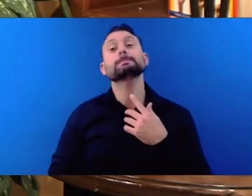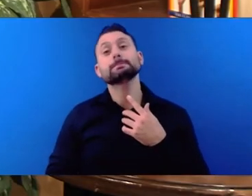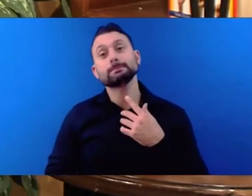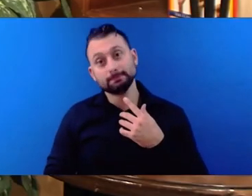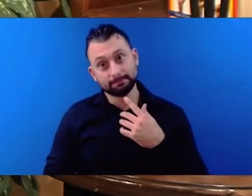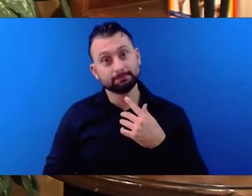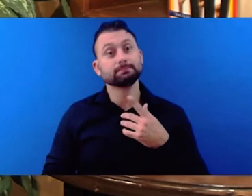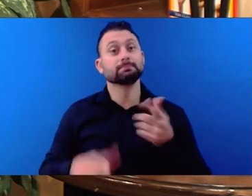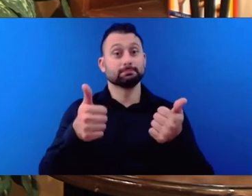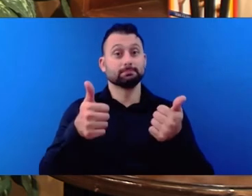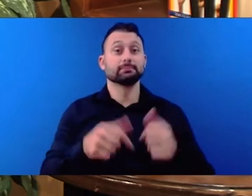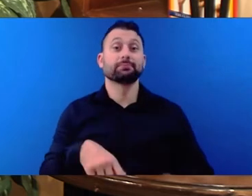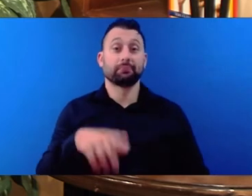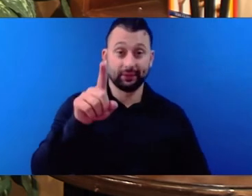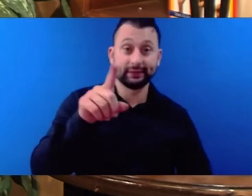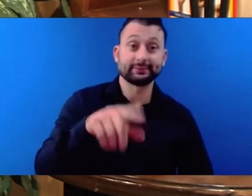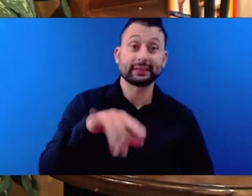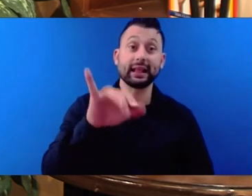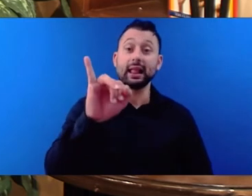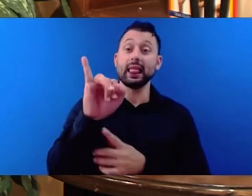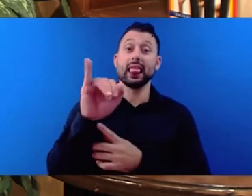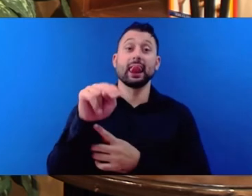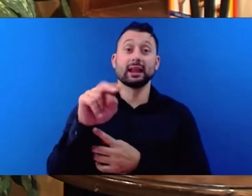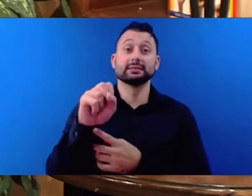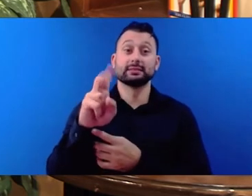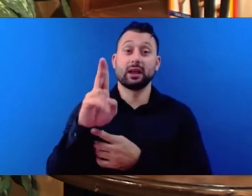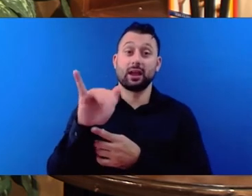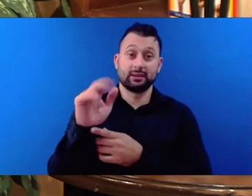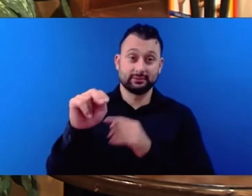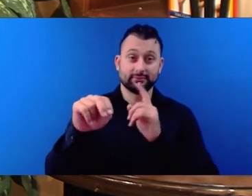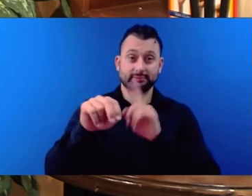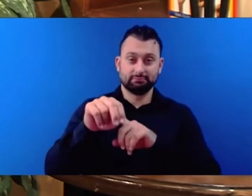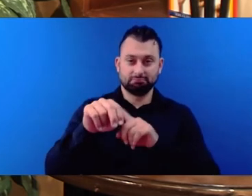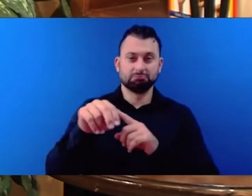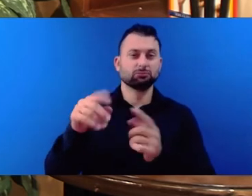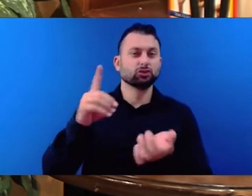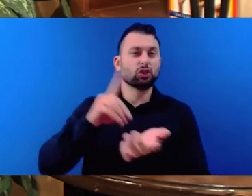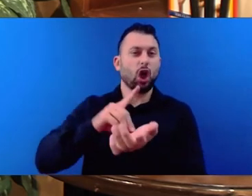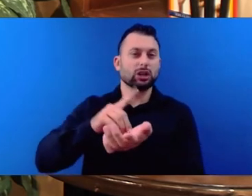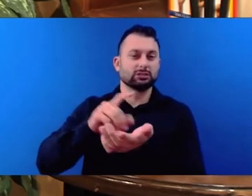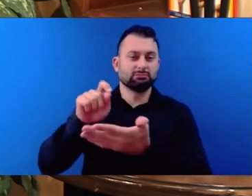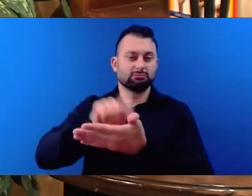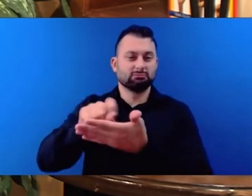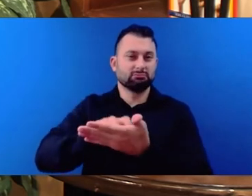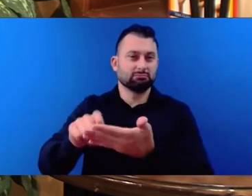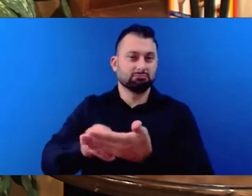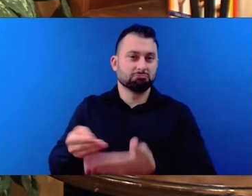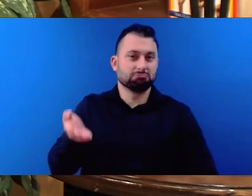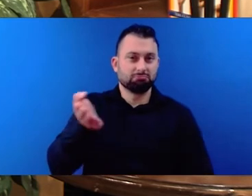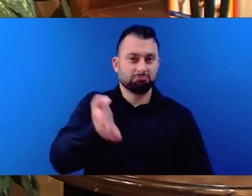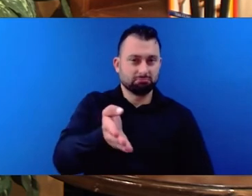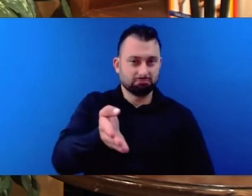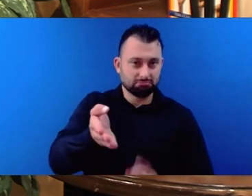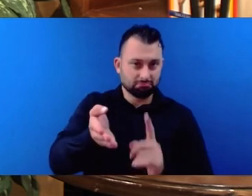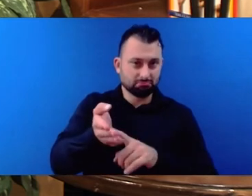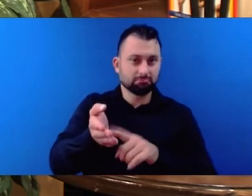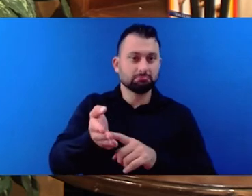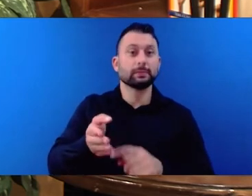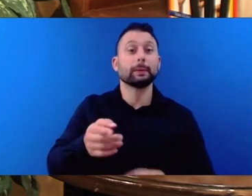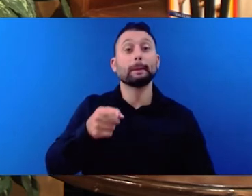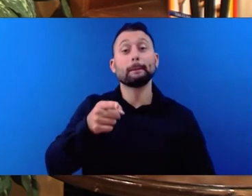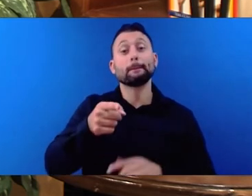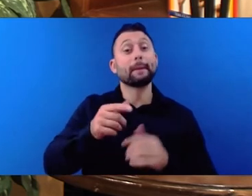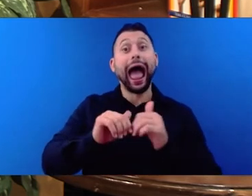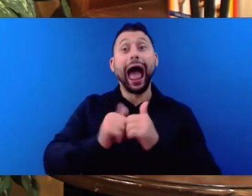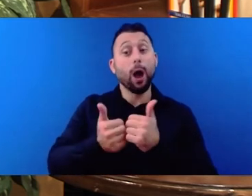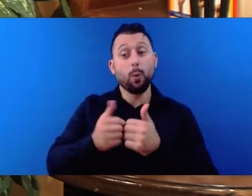prescribe to you would be made in a lab, so manufactured by a pharmaceutical company. Now, there's